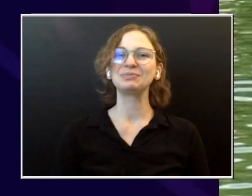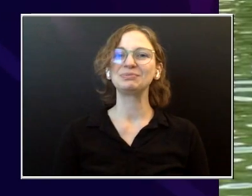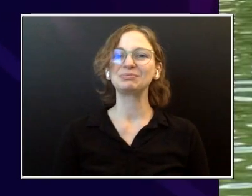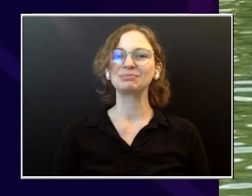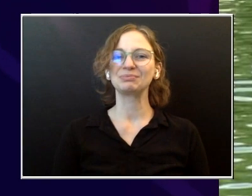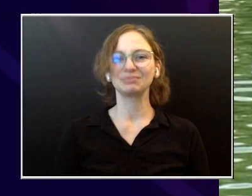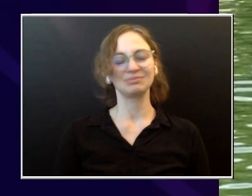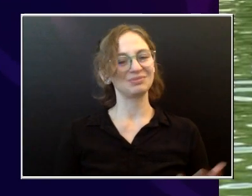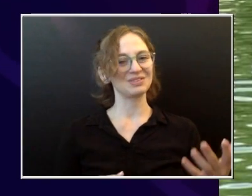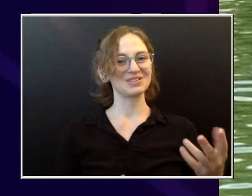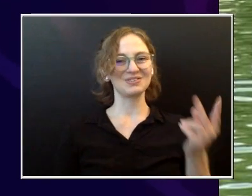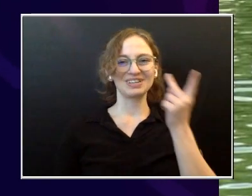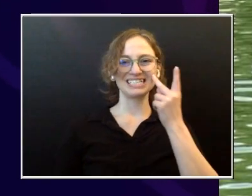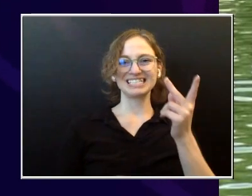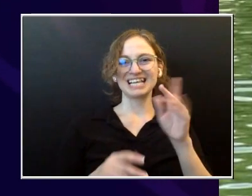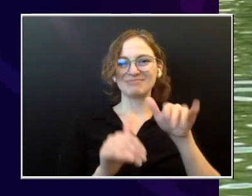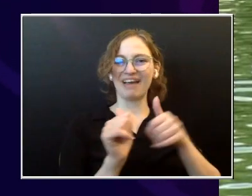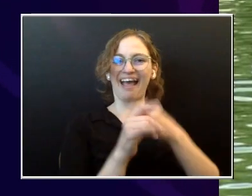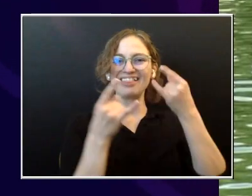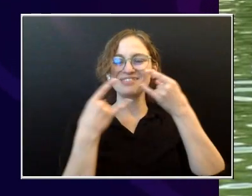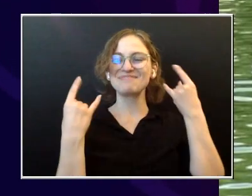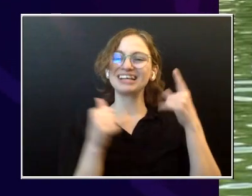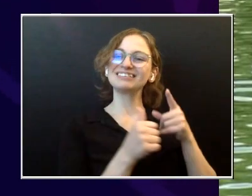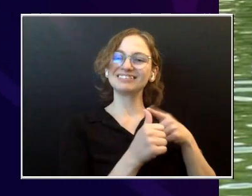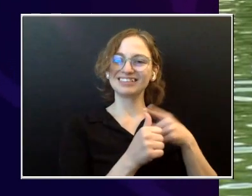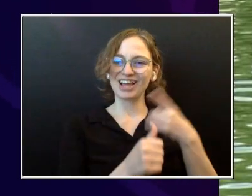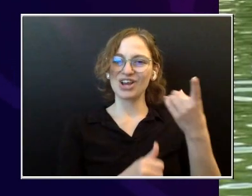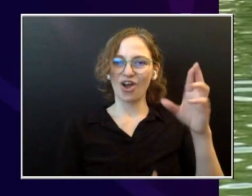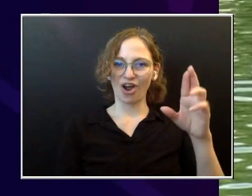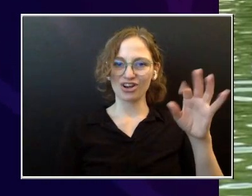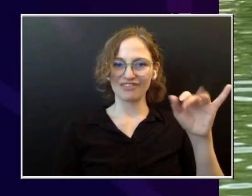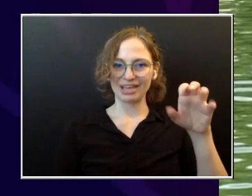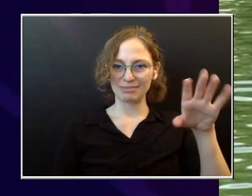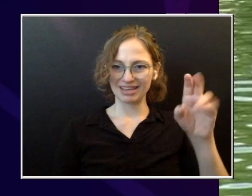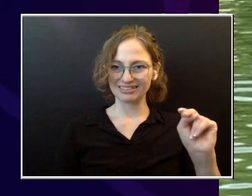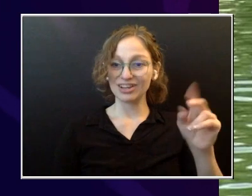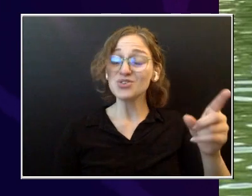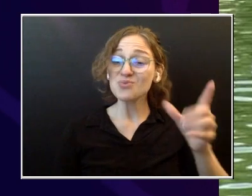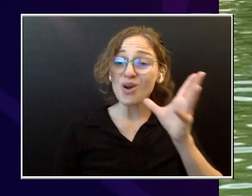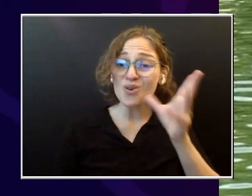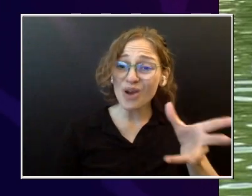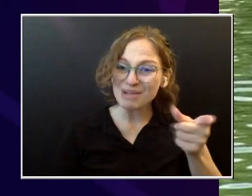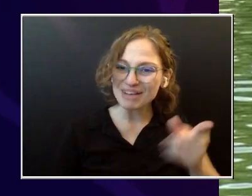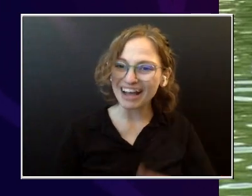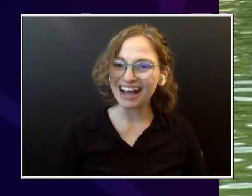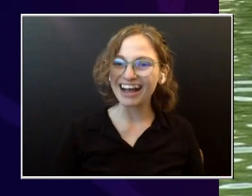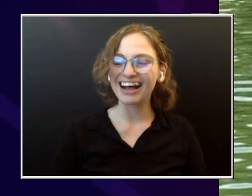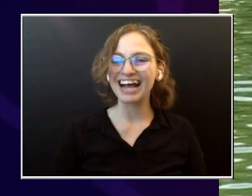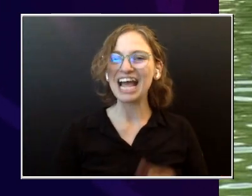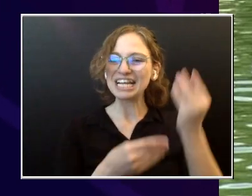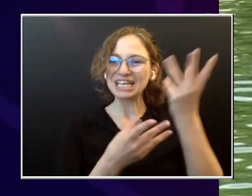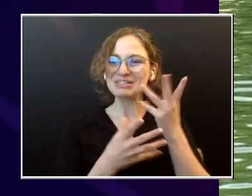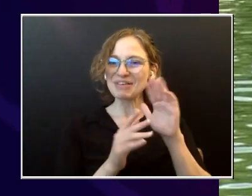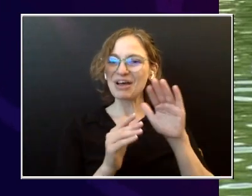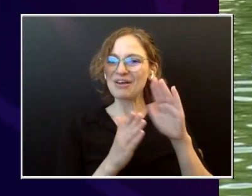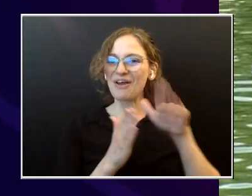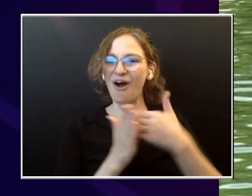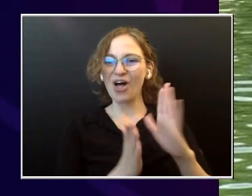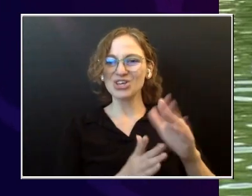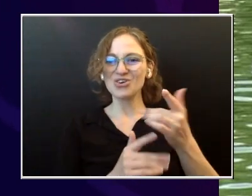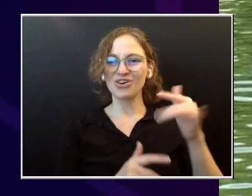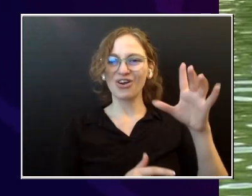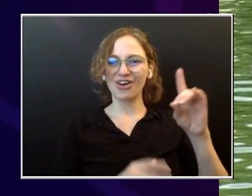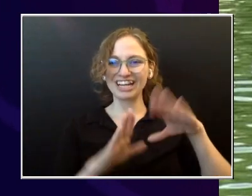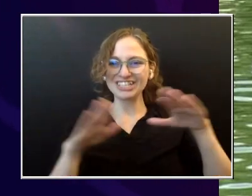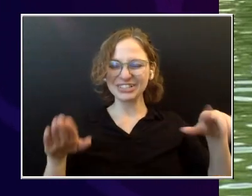mask, starting with Dr. Fabian. You are a grandma. Tell us about all your grandchildren. You're so proud of them. I am